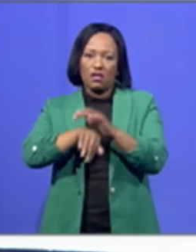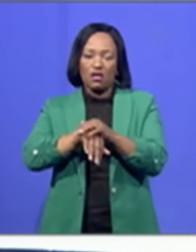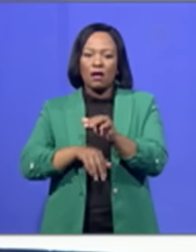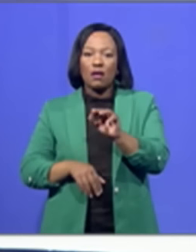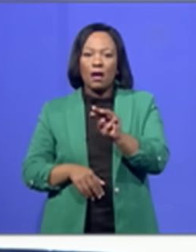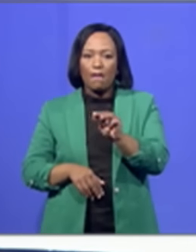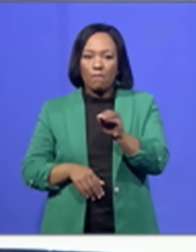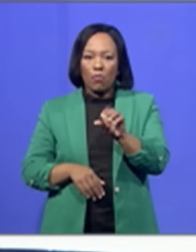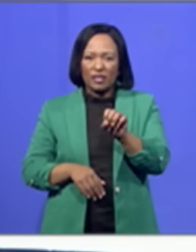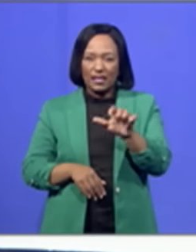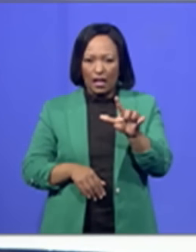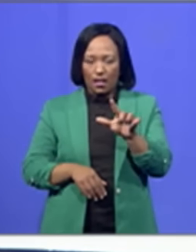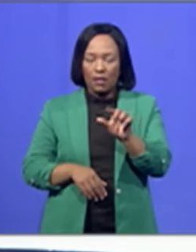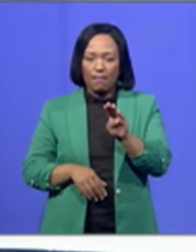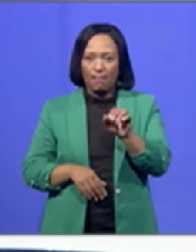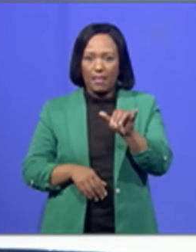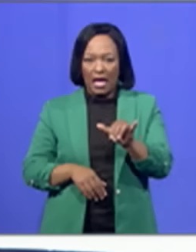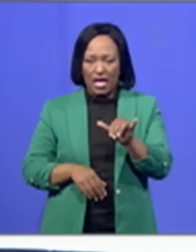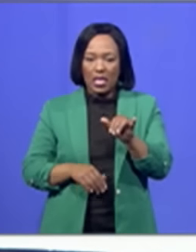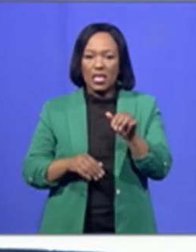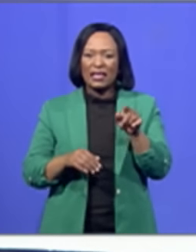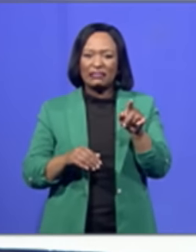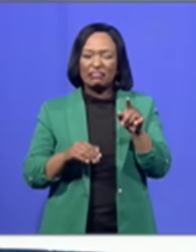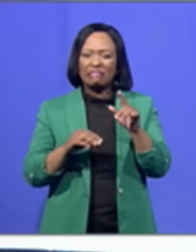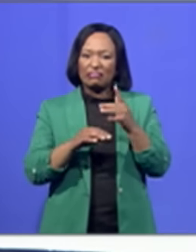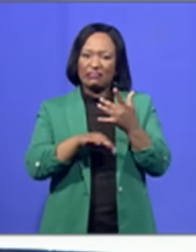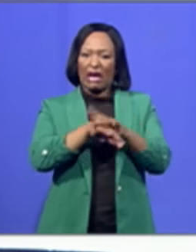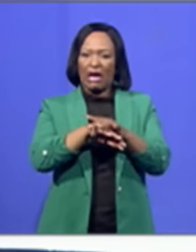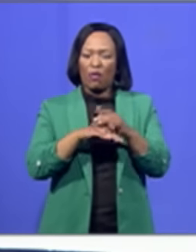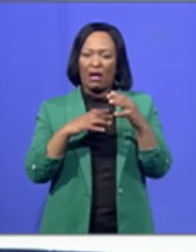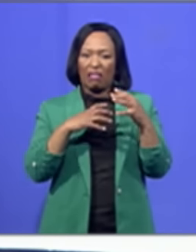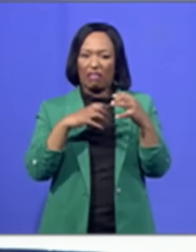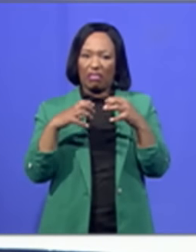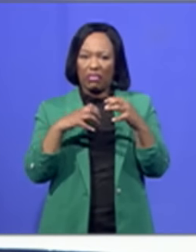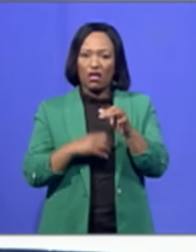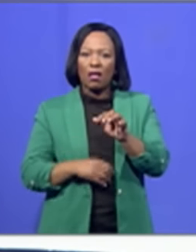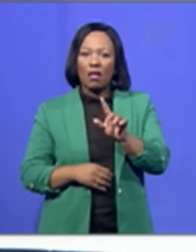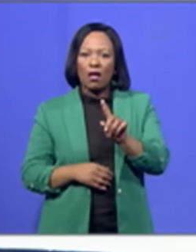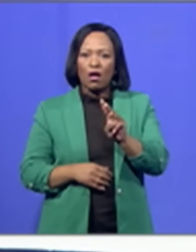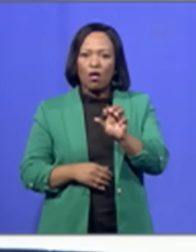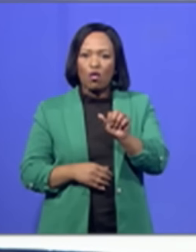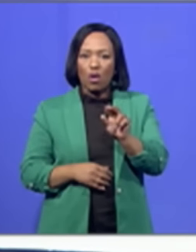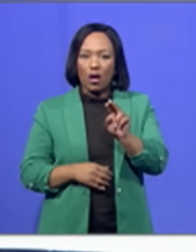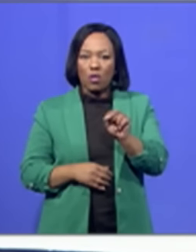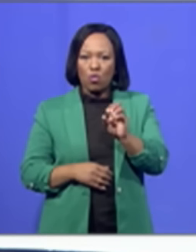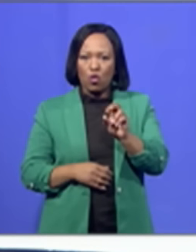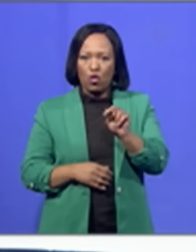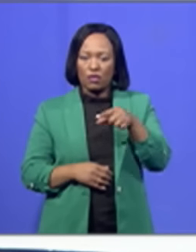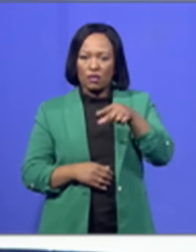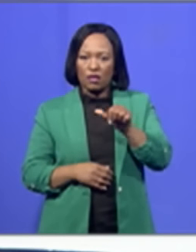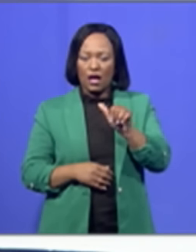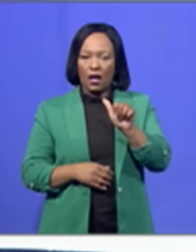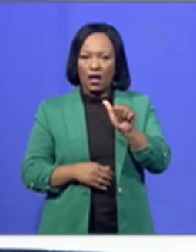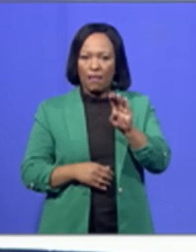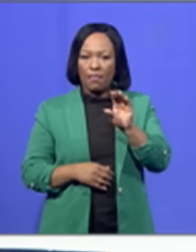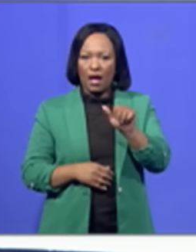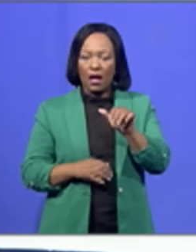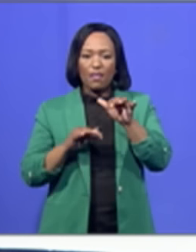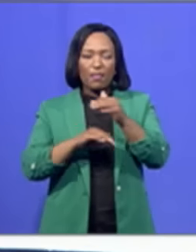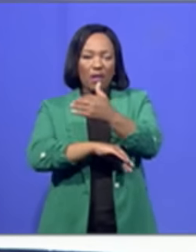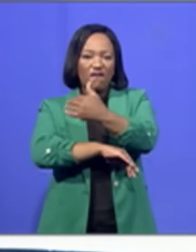beke dikgaruru tšeo di thomile ka šušumeleng ya Asla ka Kwanonxaba mo badudi ba go ballago magologolo ba dinaga